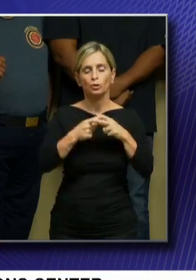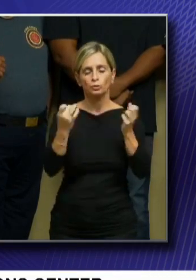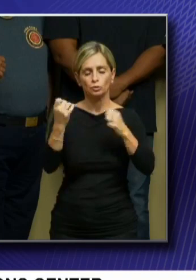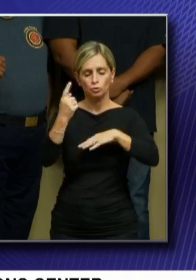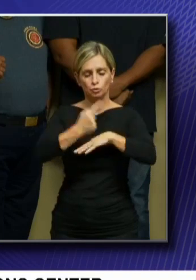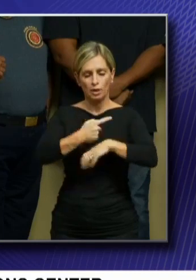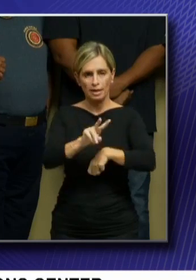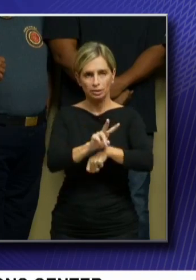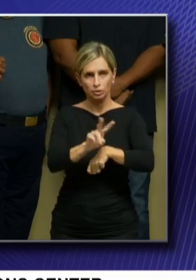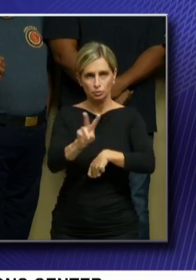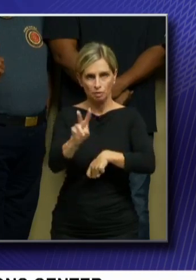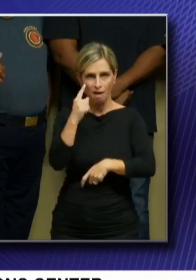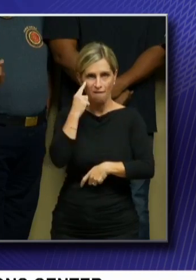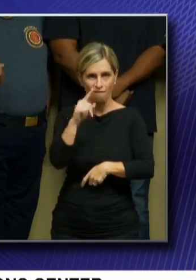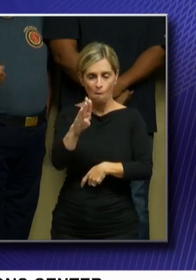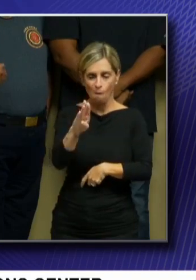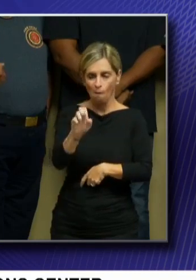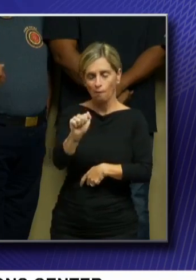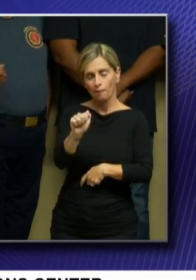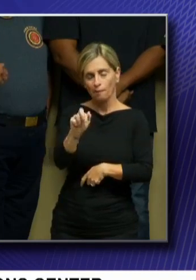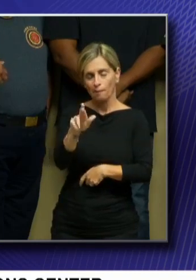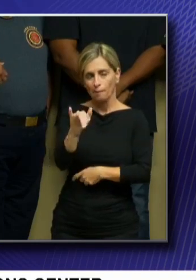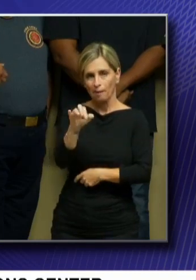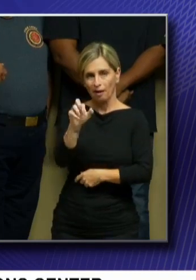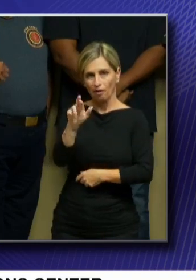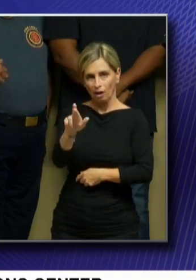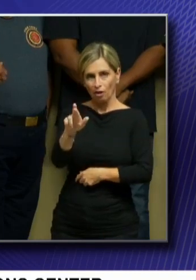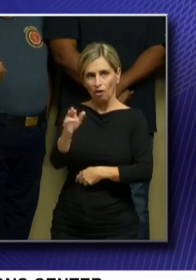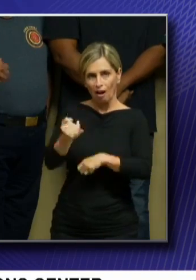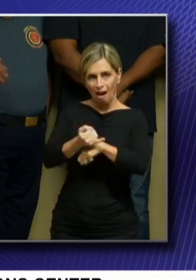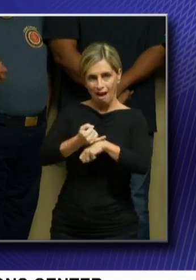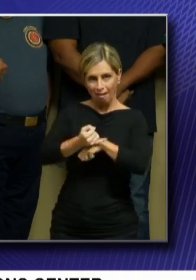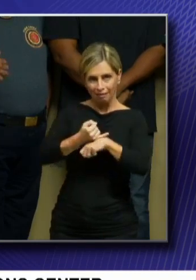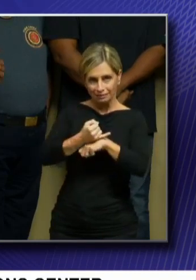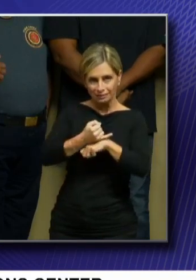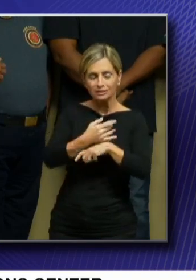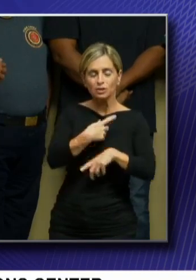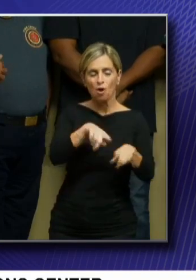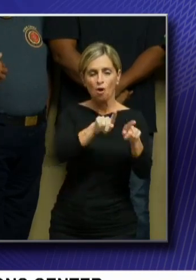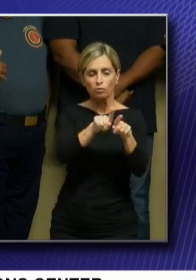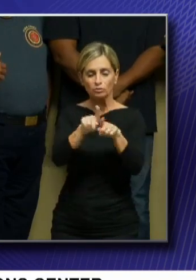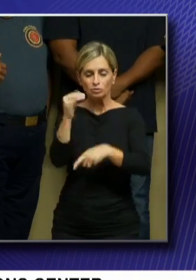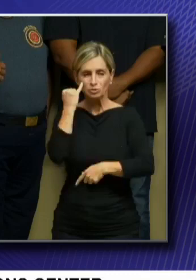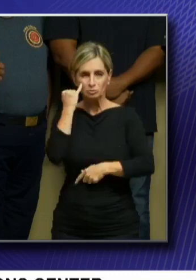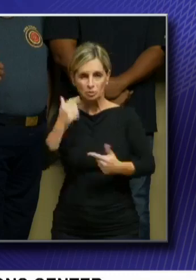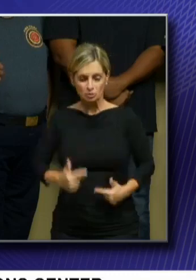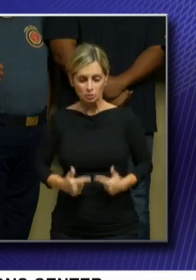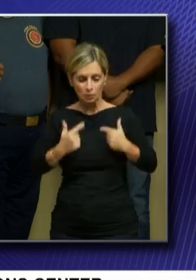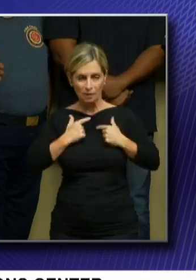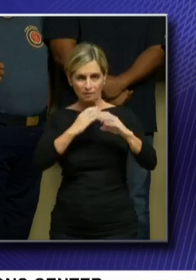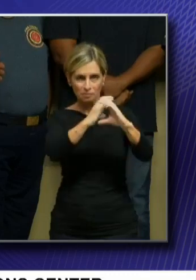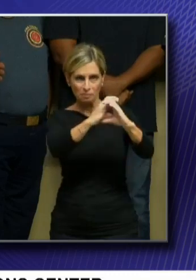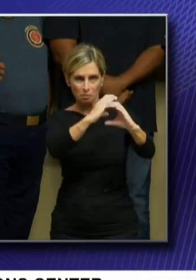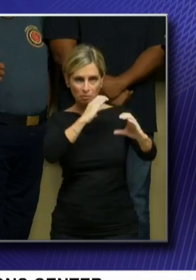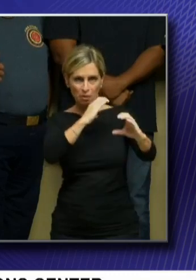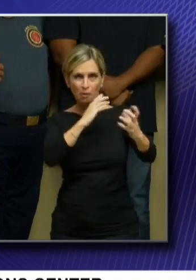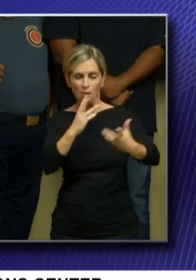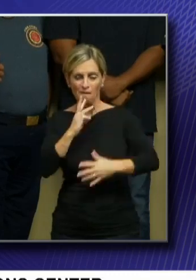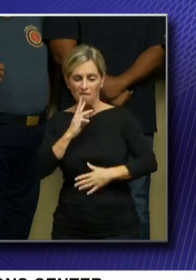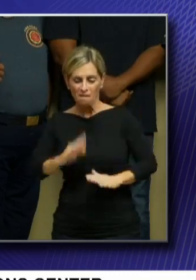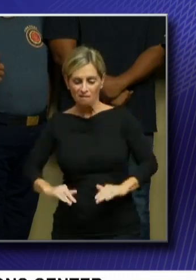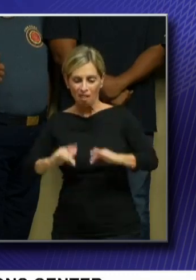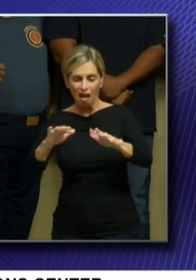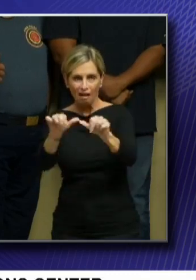2 p.m. for the barrier islands, as well as those living in manufactured or mobile homes and in low-lying areas.